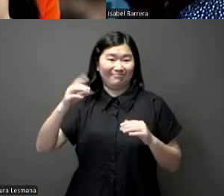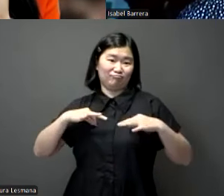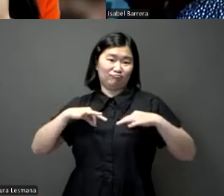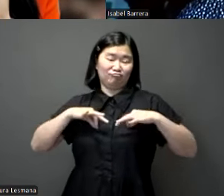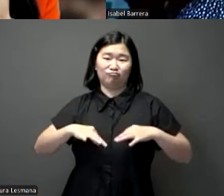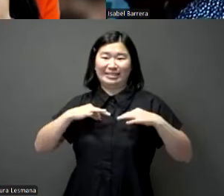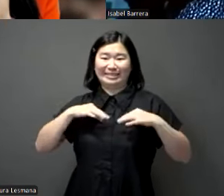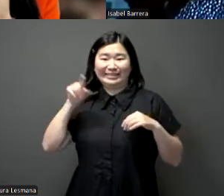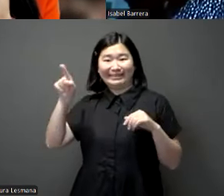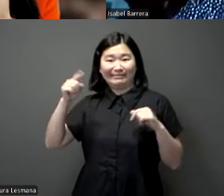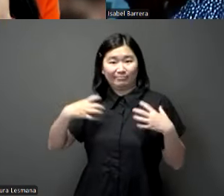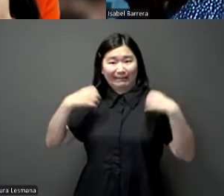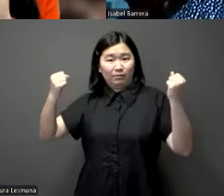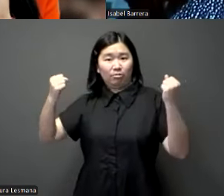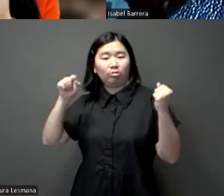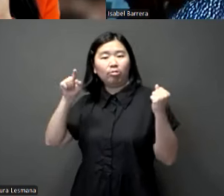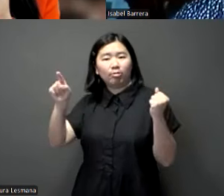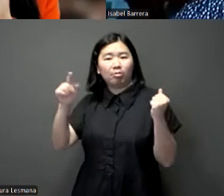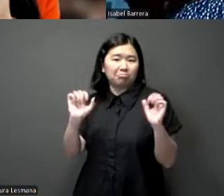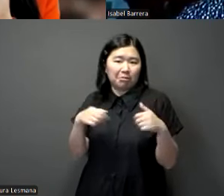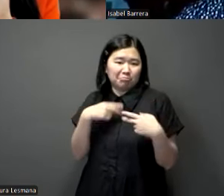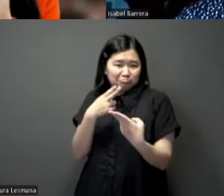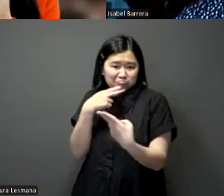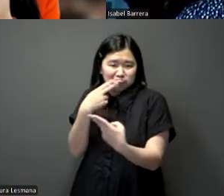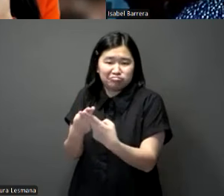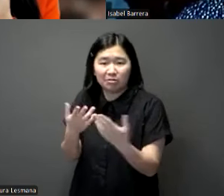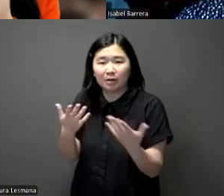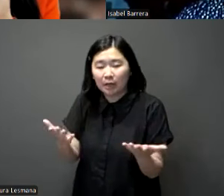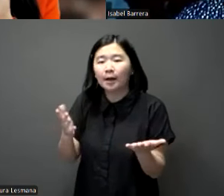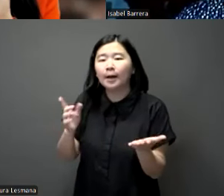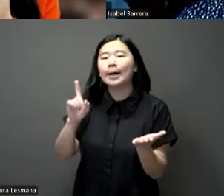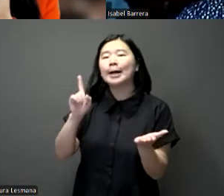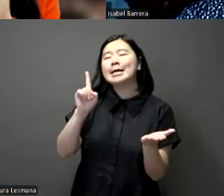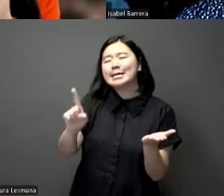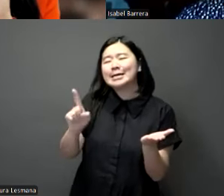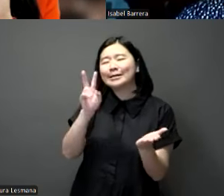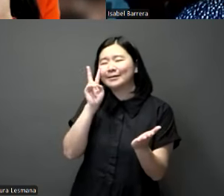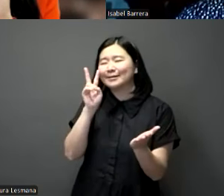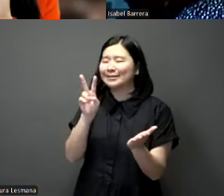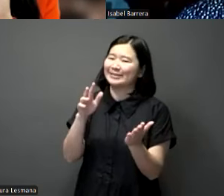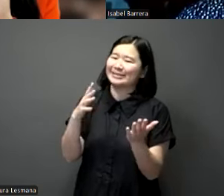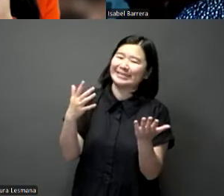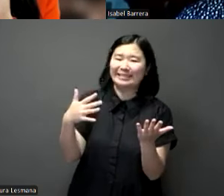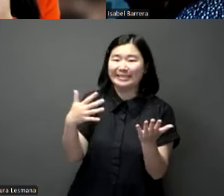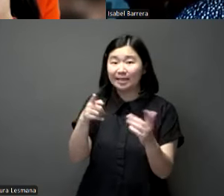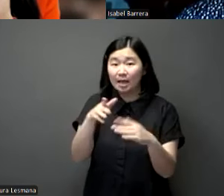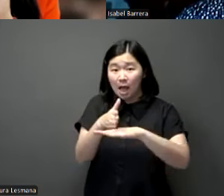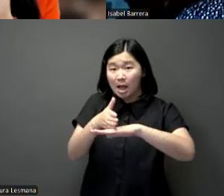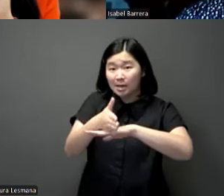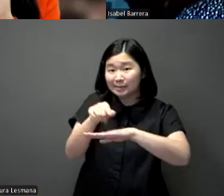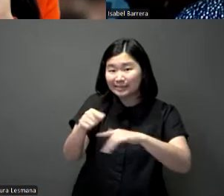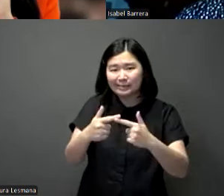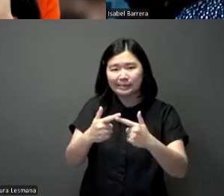also talking about the regional area. The Americas region is a region characterized